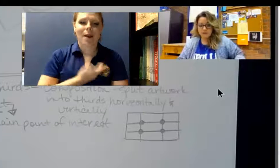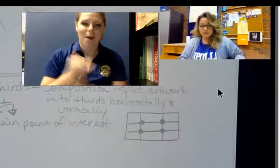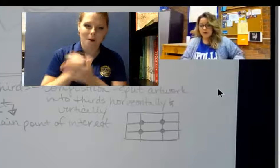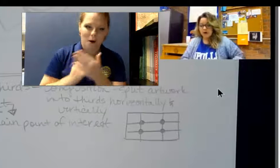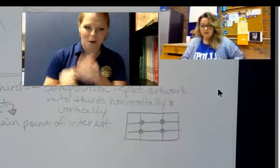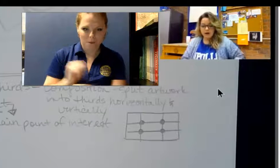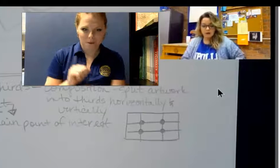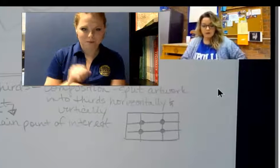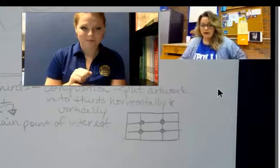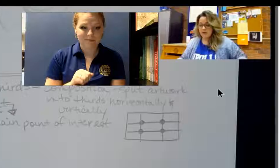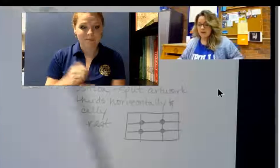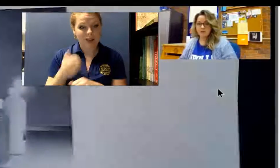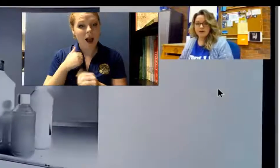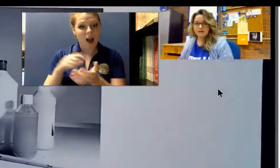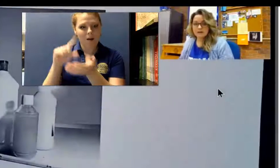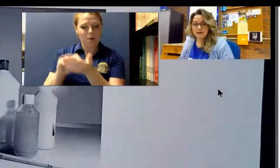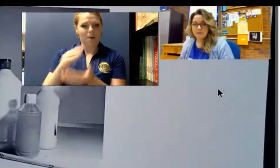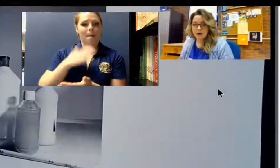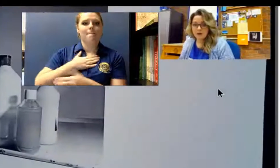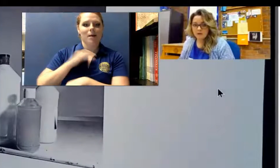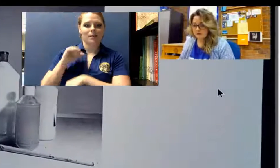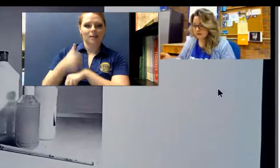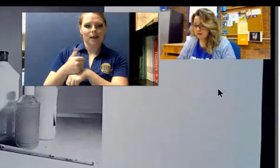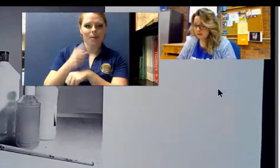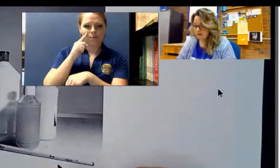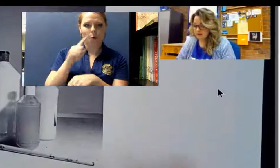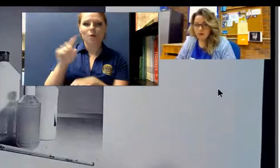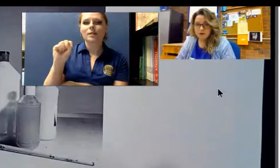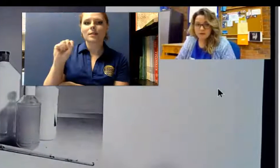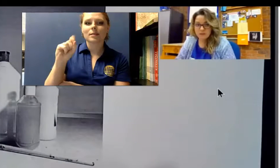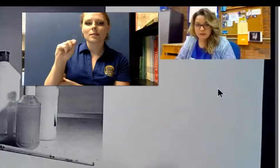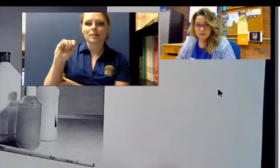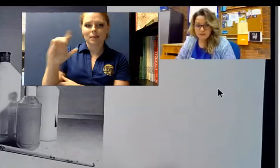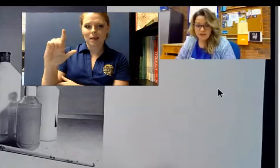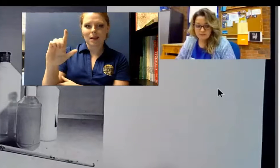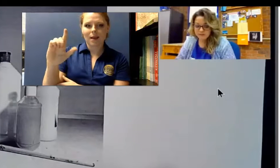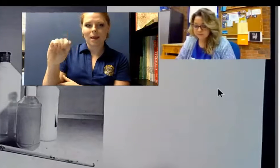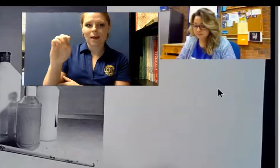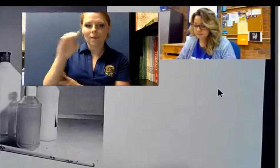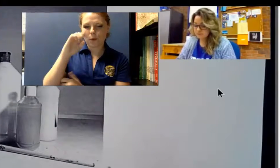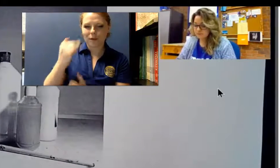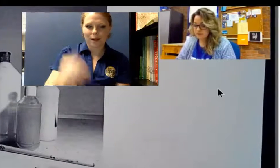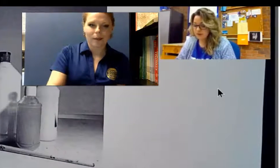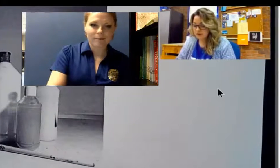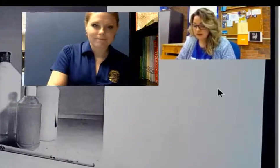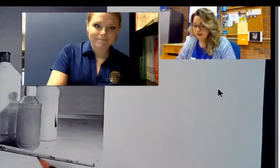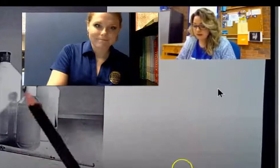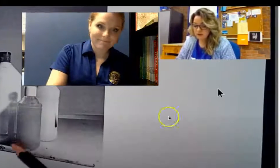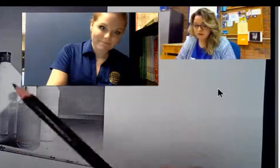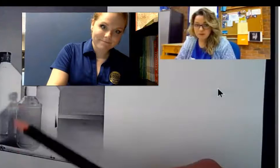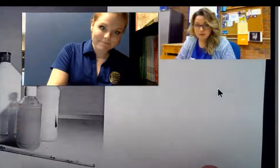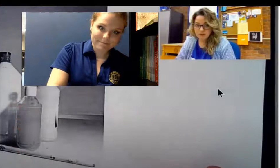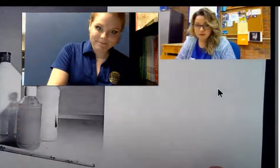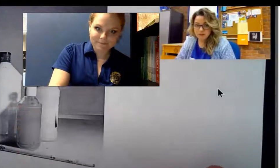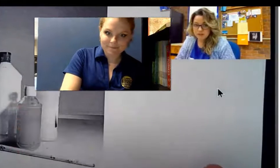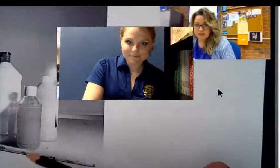artwork. So I've got a printout of my setup of the still life that I wanted to make for today. Here's how I